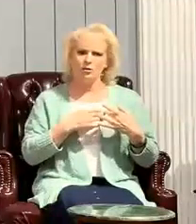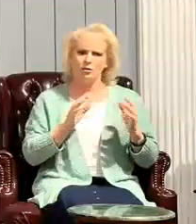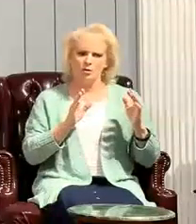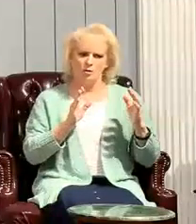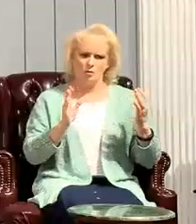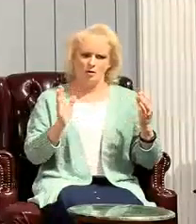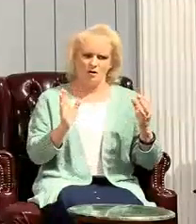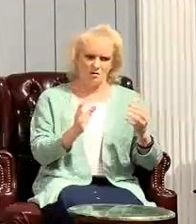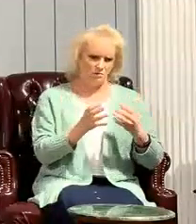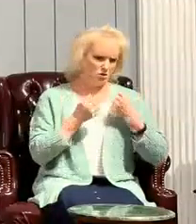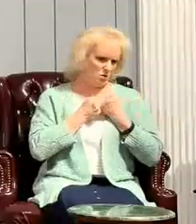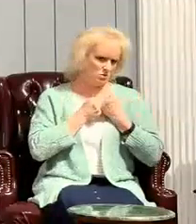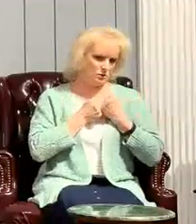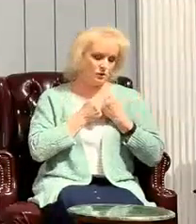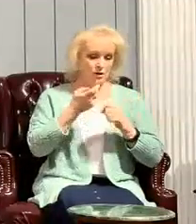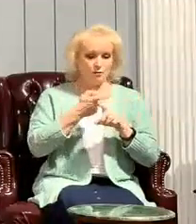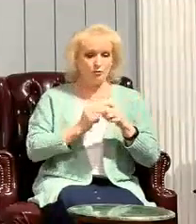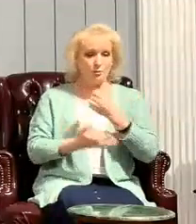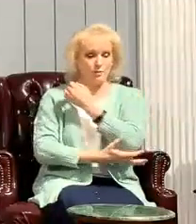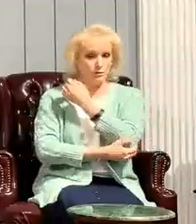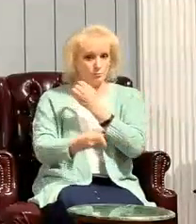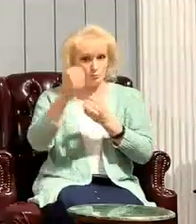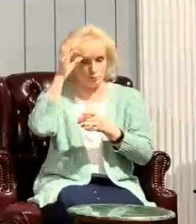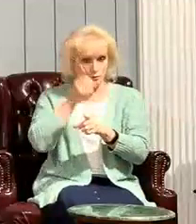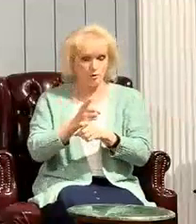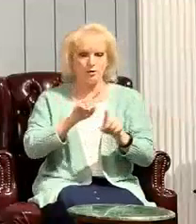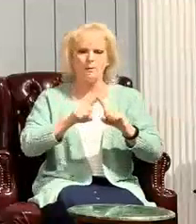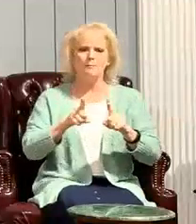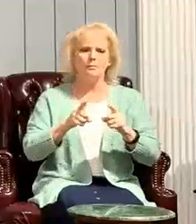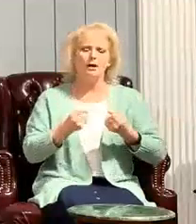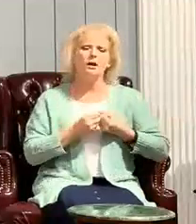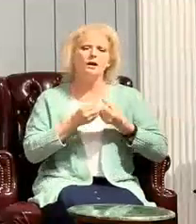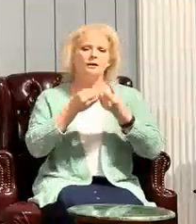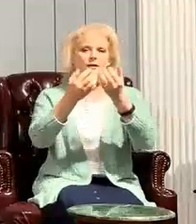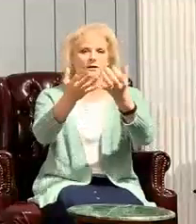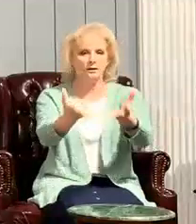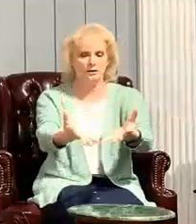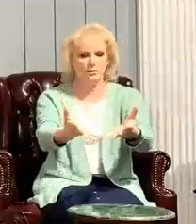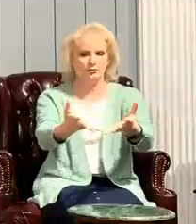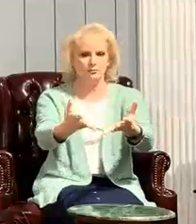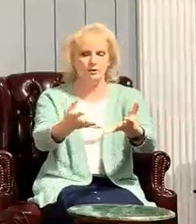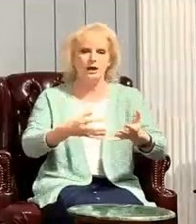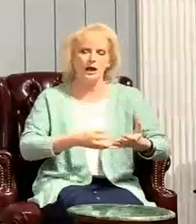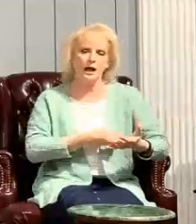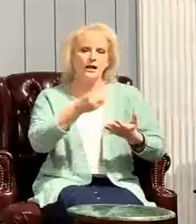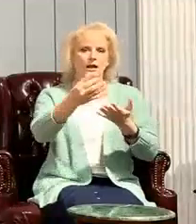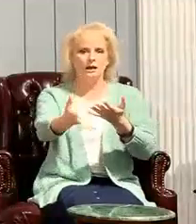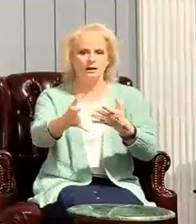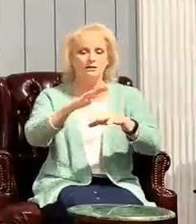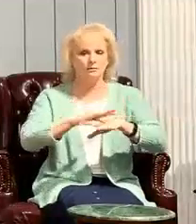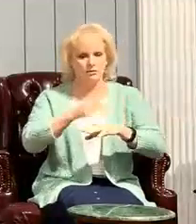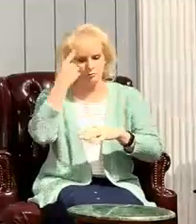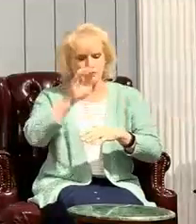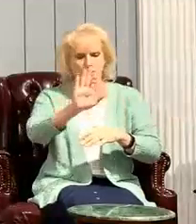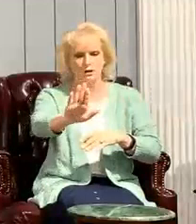thine hand from thy poor brother. But thou shalt open thine hand wide unto him, and thou shalt surely lend him sufficient for his need in